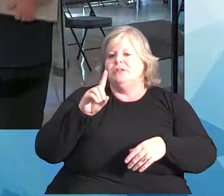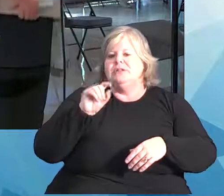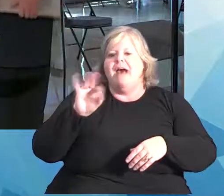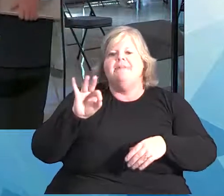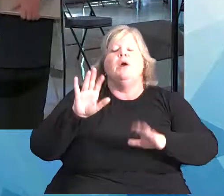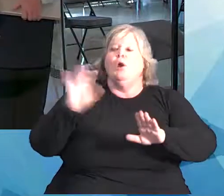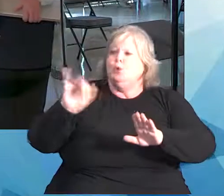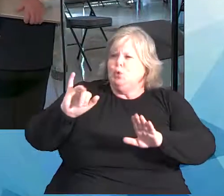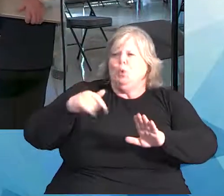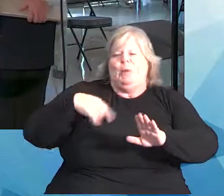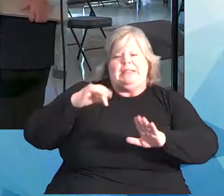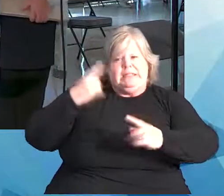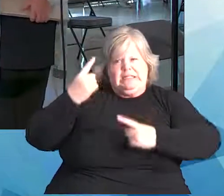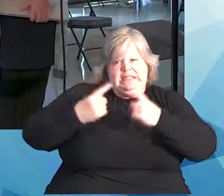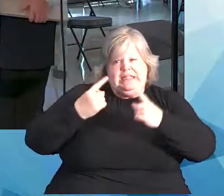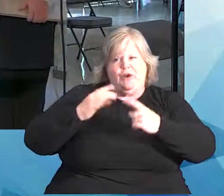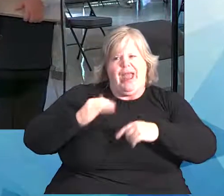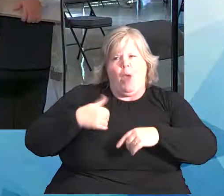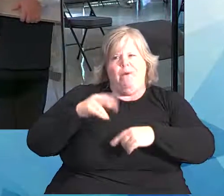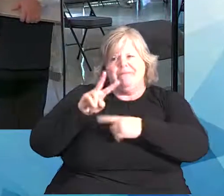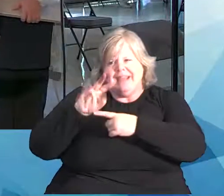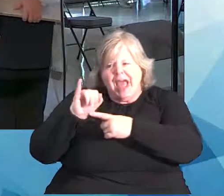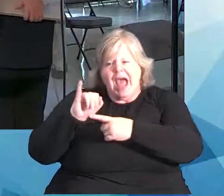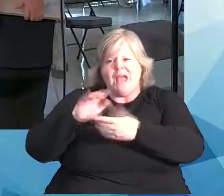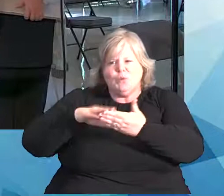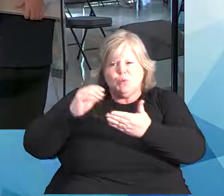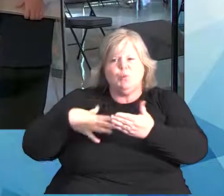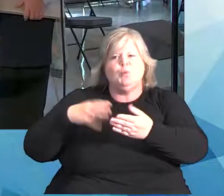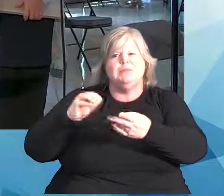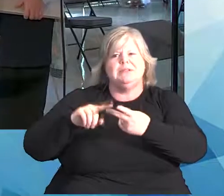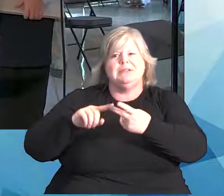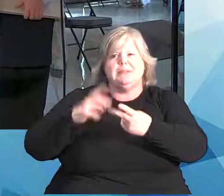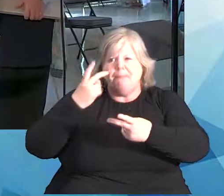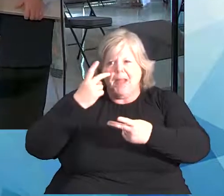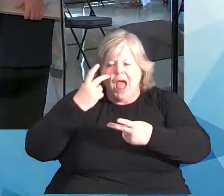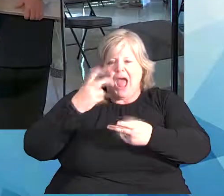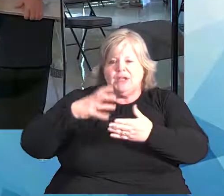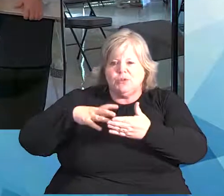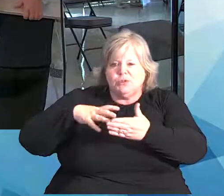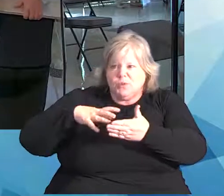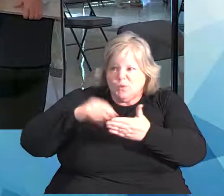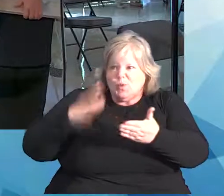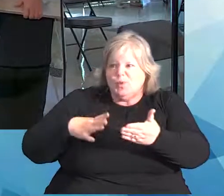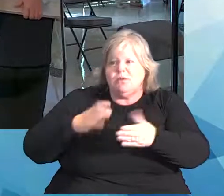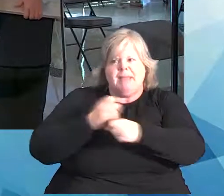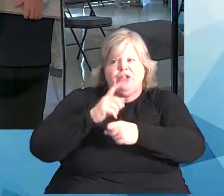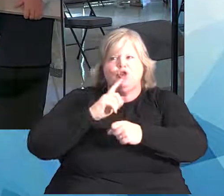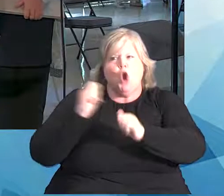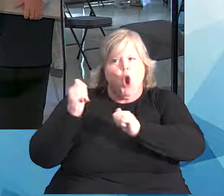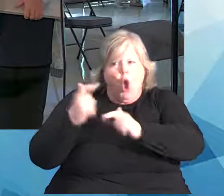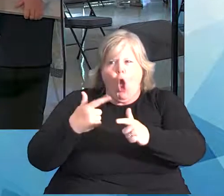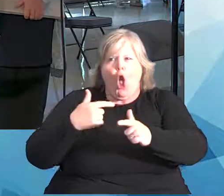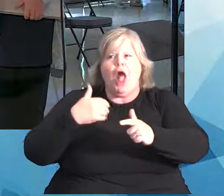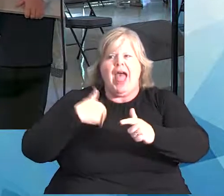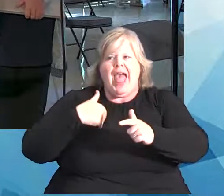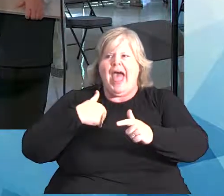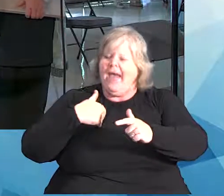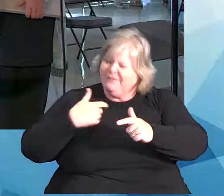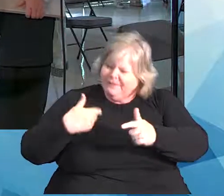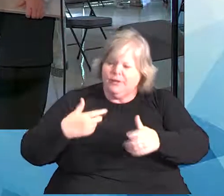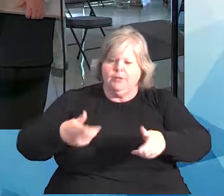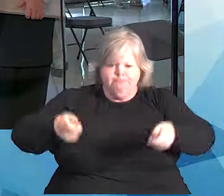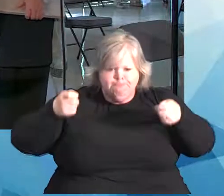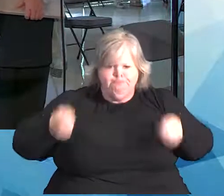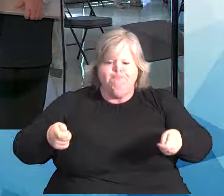considerations for our VI students as well as our blind students, we've also made sure that all the VI students and blind have hard trays, hard silverware in order